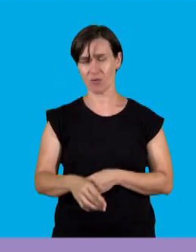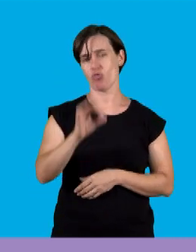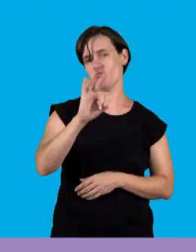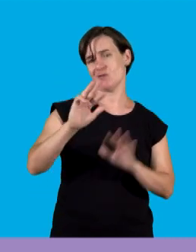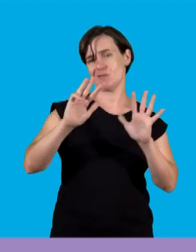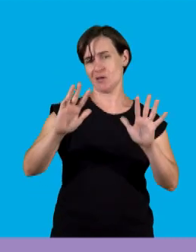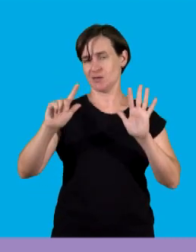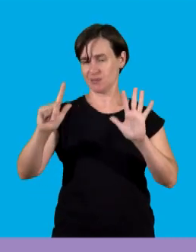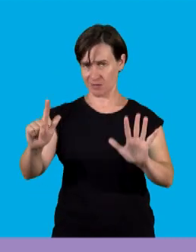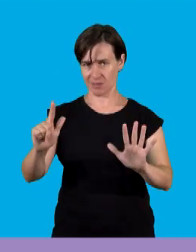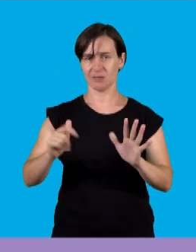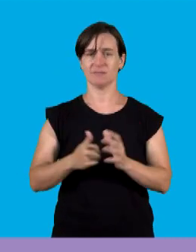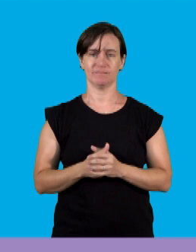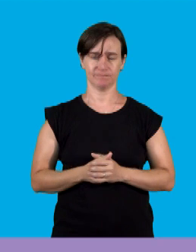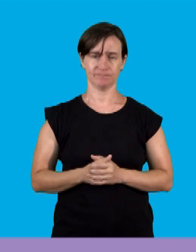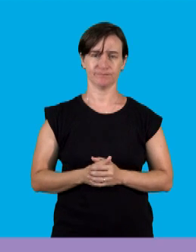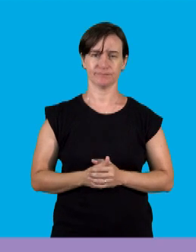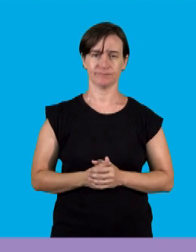going to give us